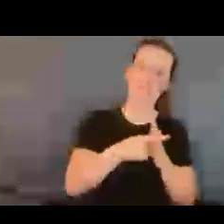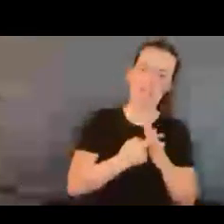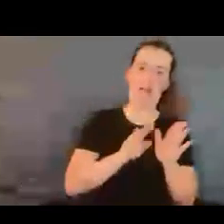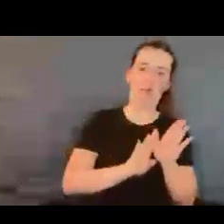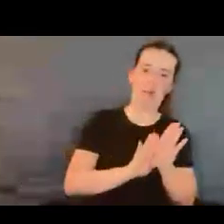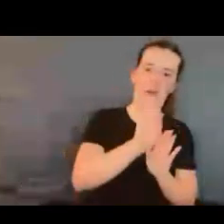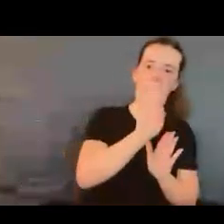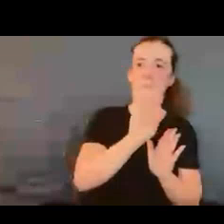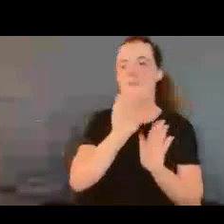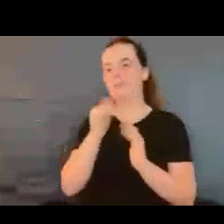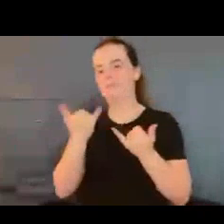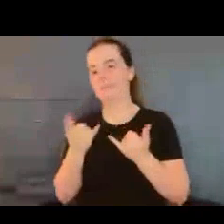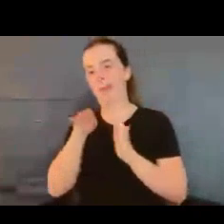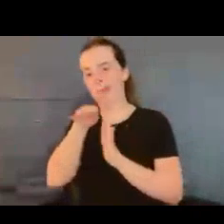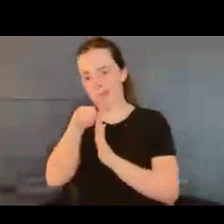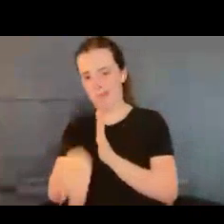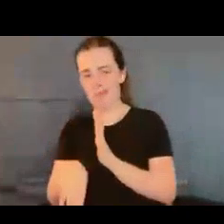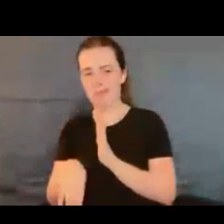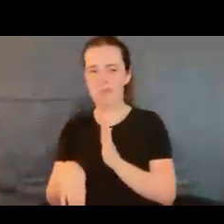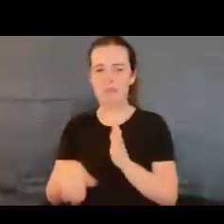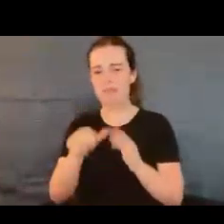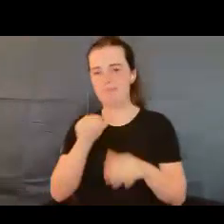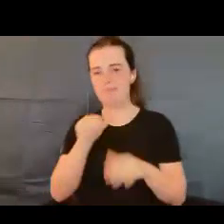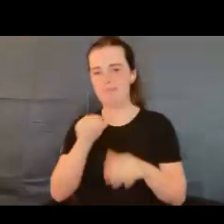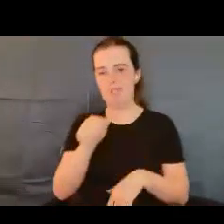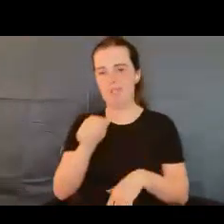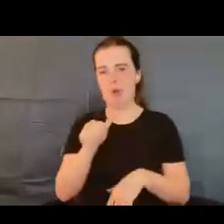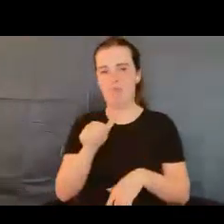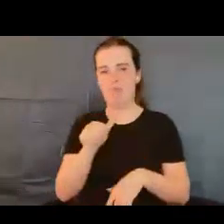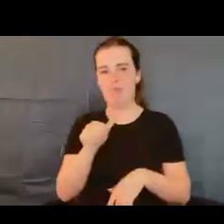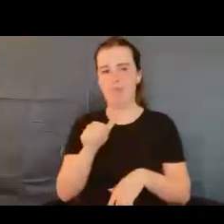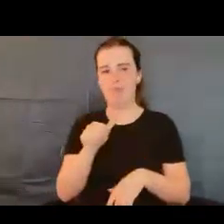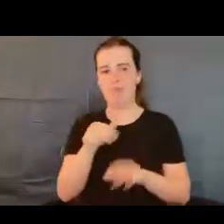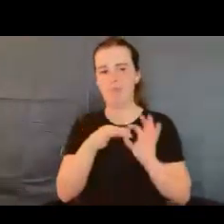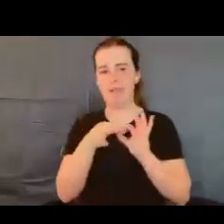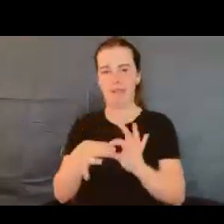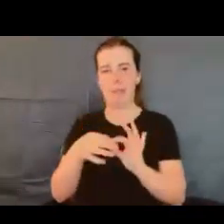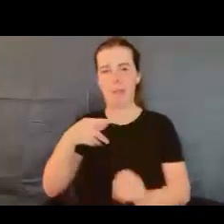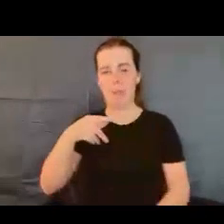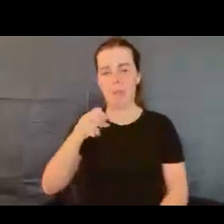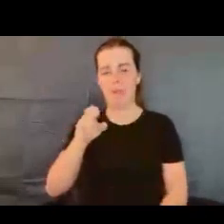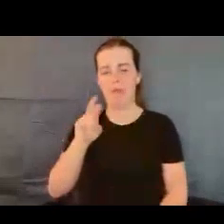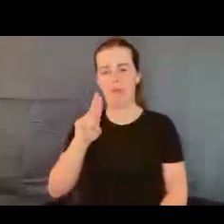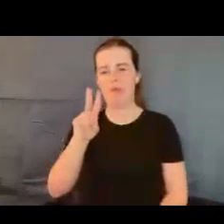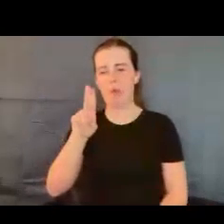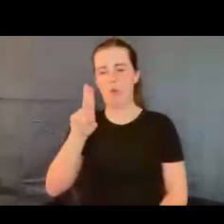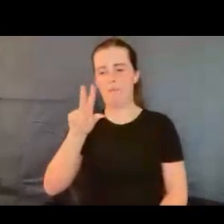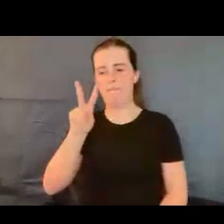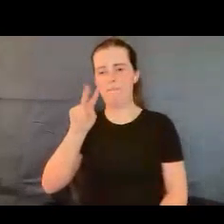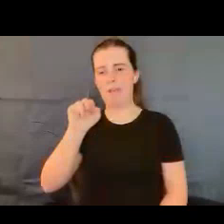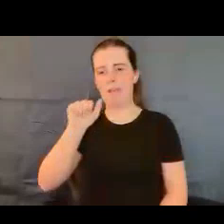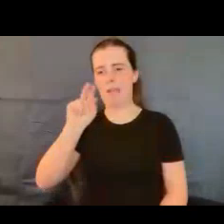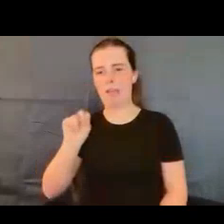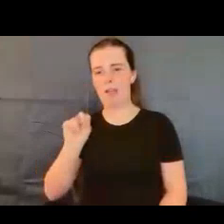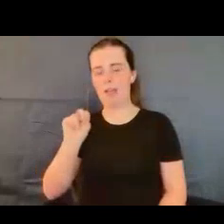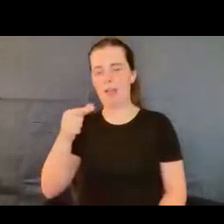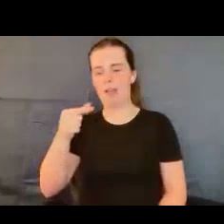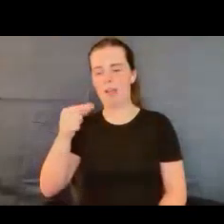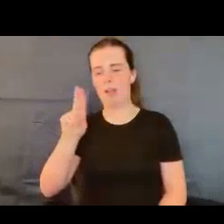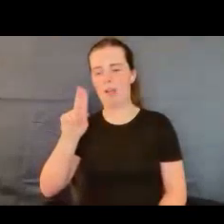don't do this big, long out and back on the Peruvian goat side. So you'll stay totally to the right of the